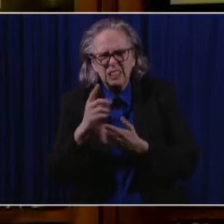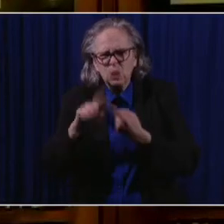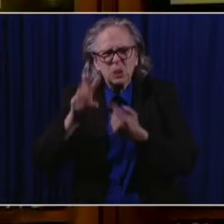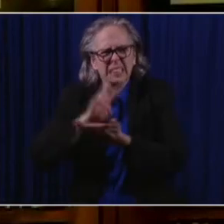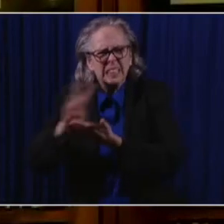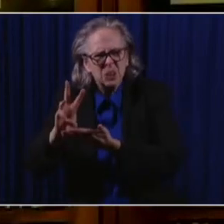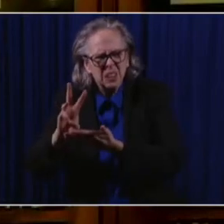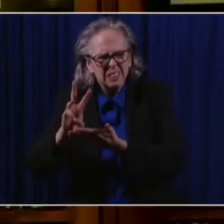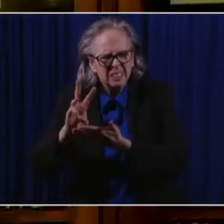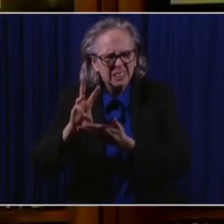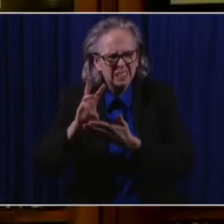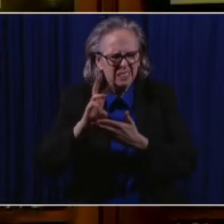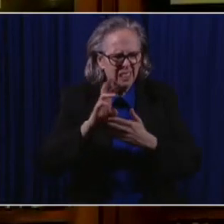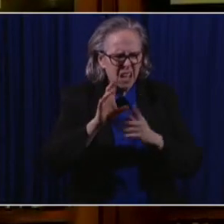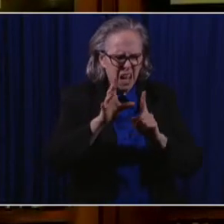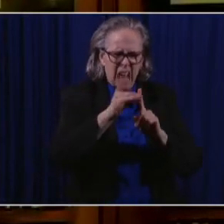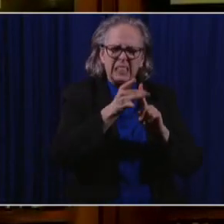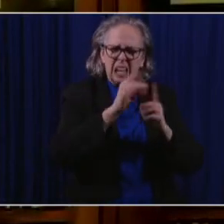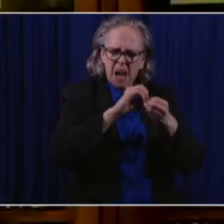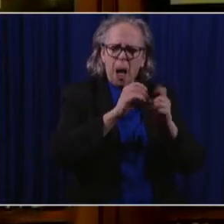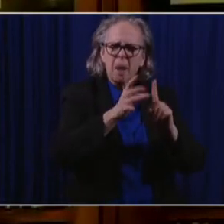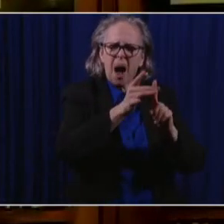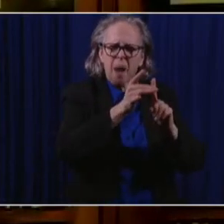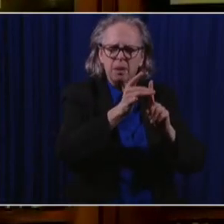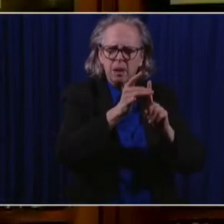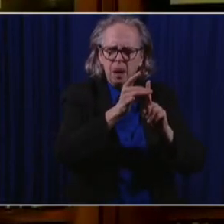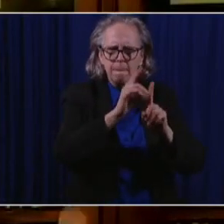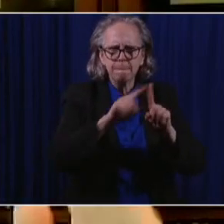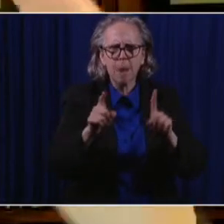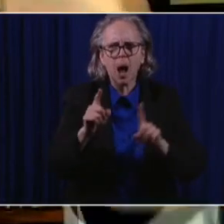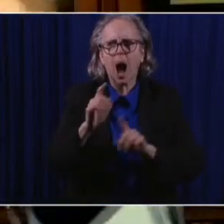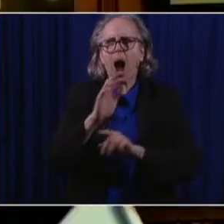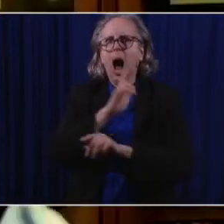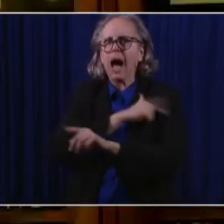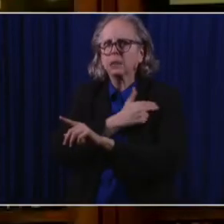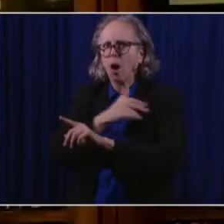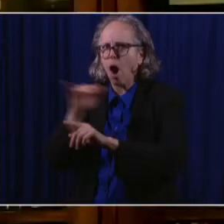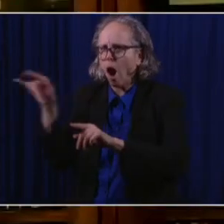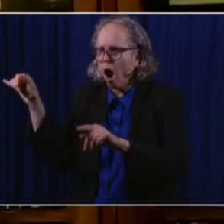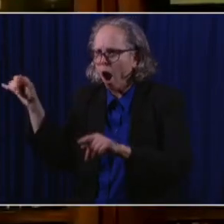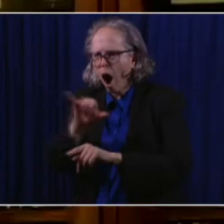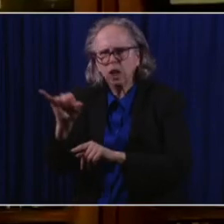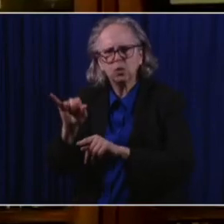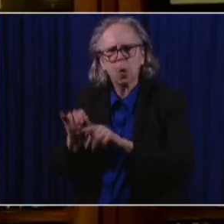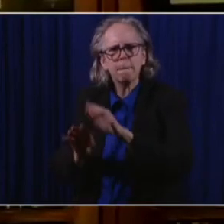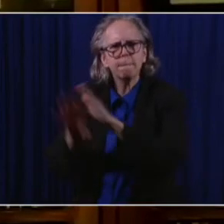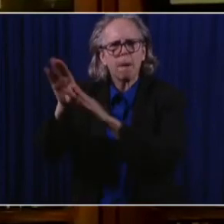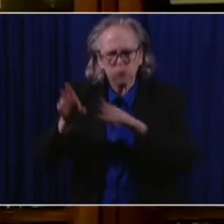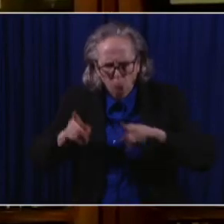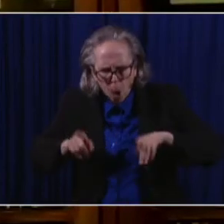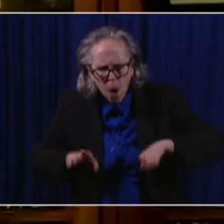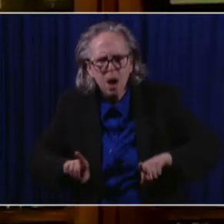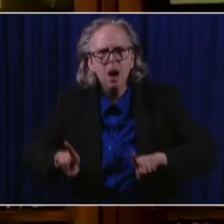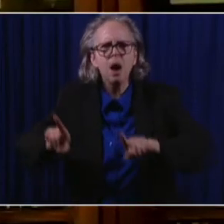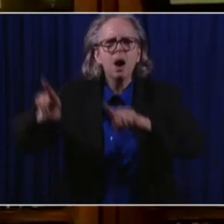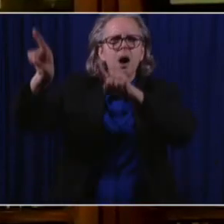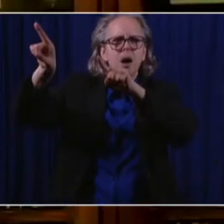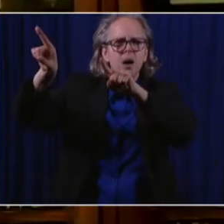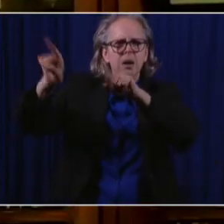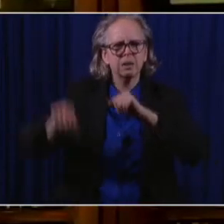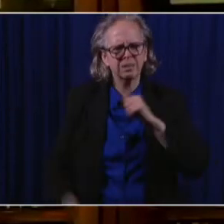this, hospitalizations track right behind it. So until we see cases peak and start coming down in a sustained way, we're going to